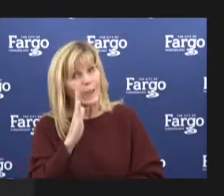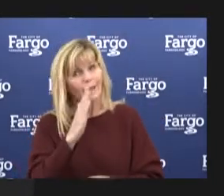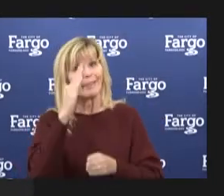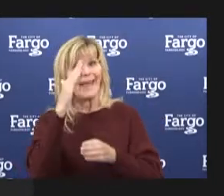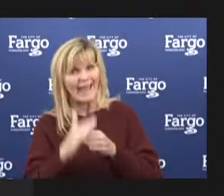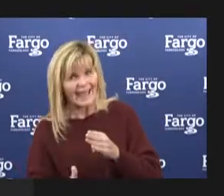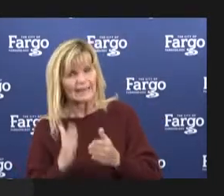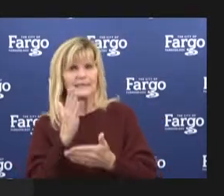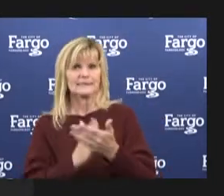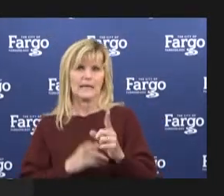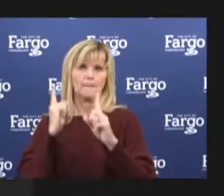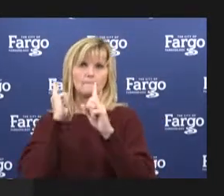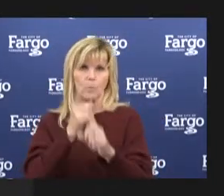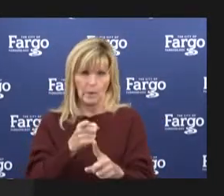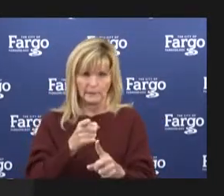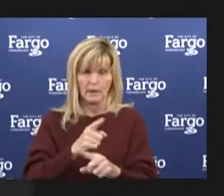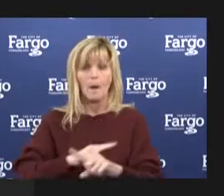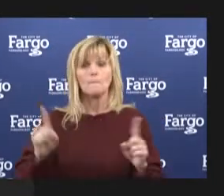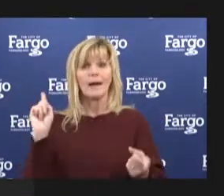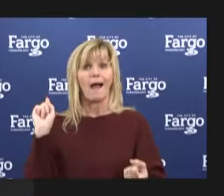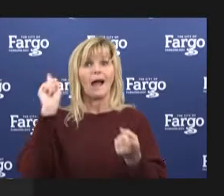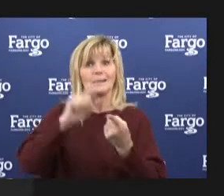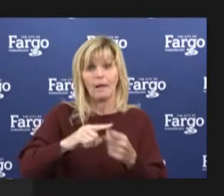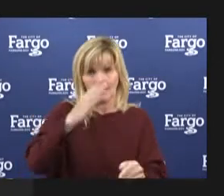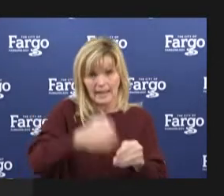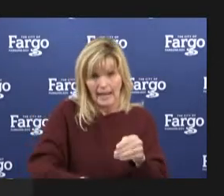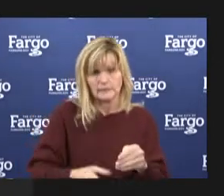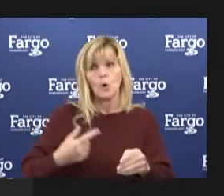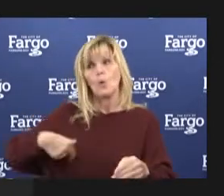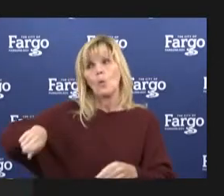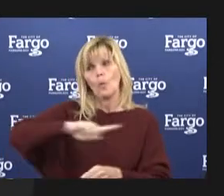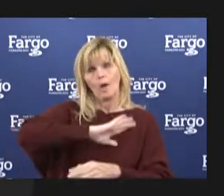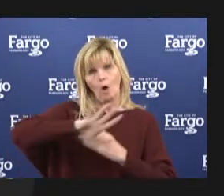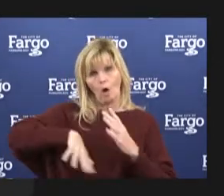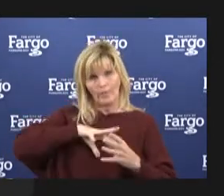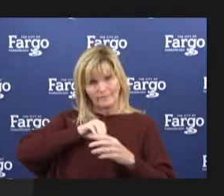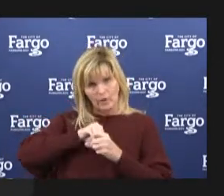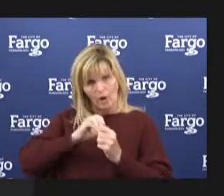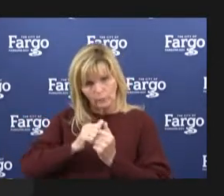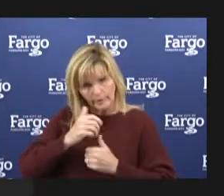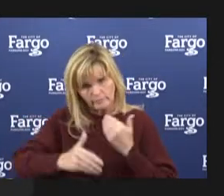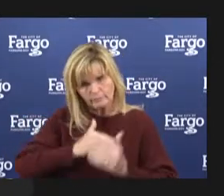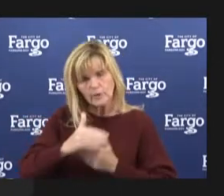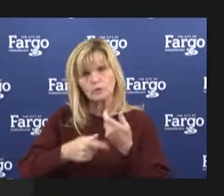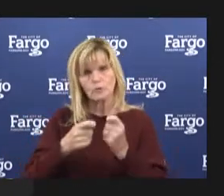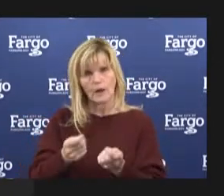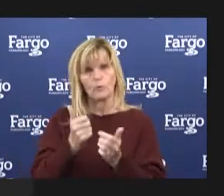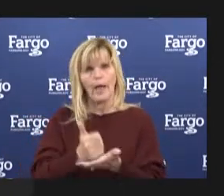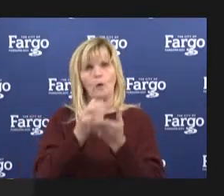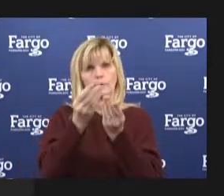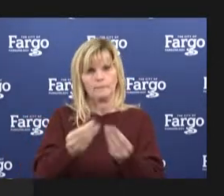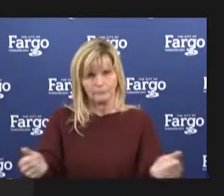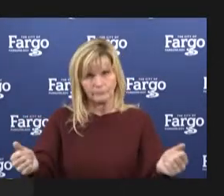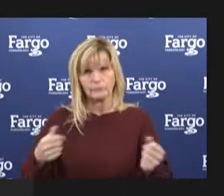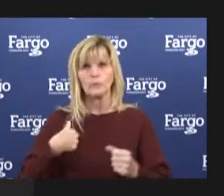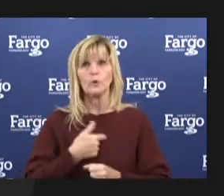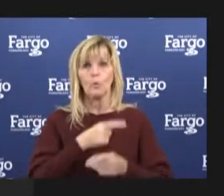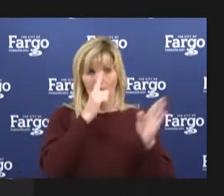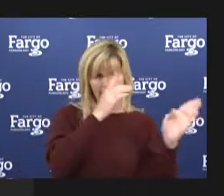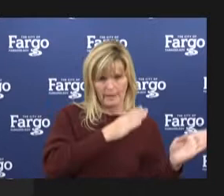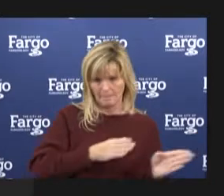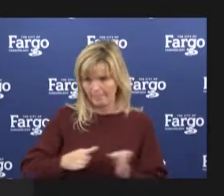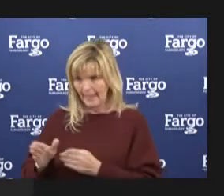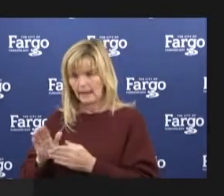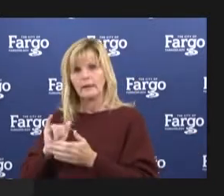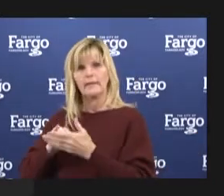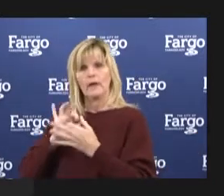And until then, we each have a role to play to help get through this. We can have a public health strategy that is consistent with an